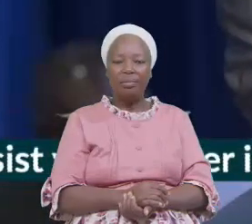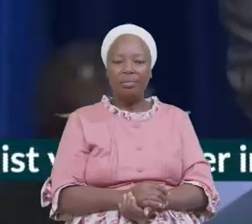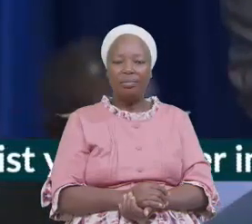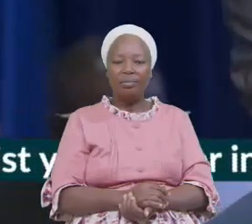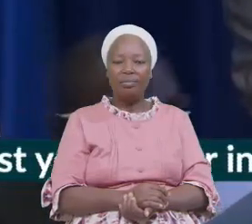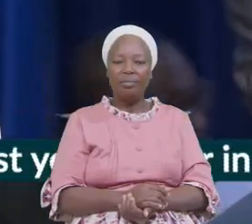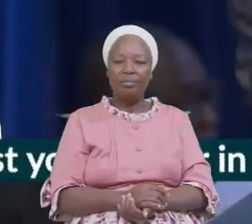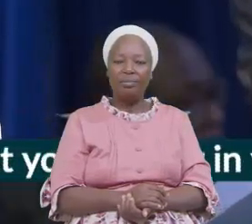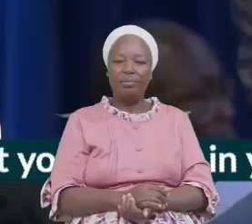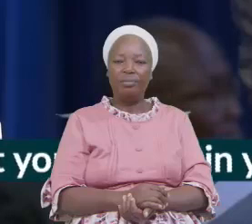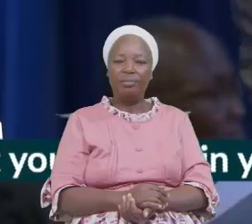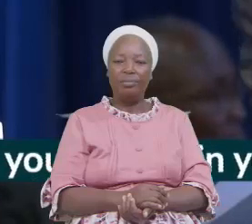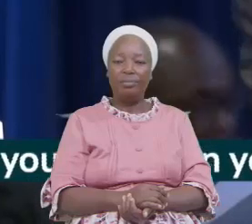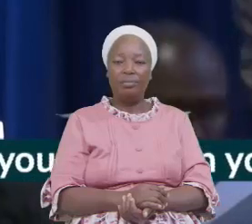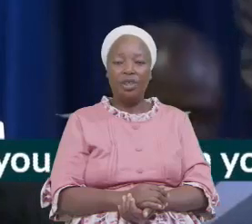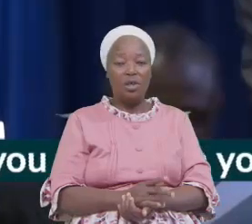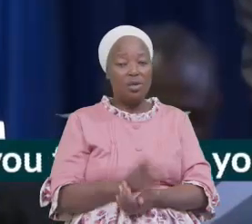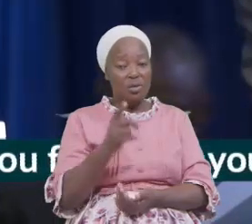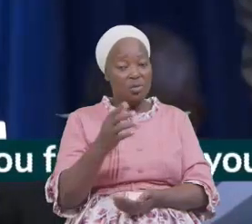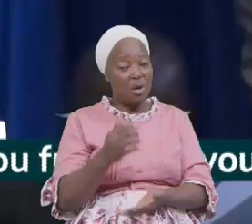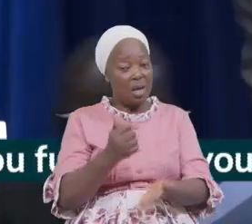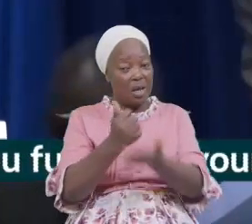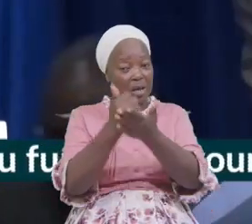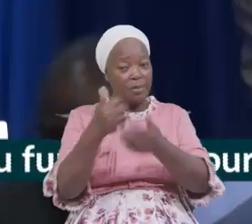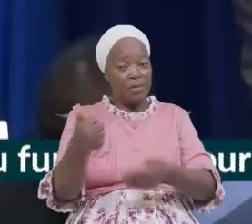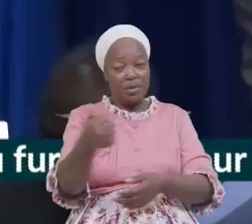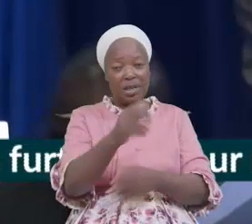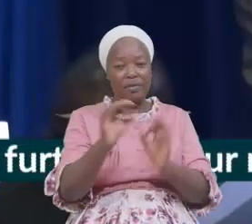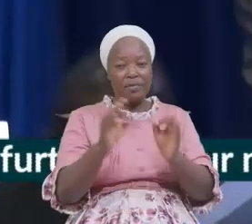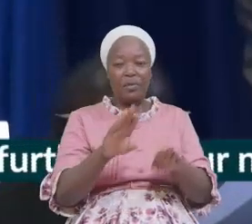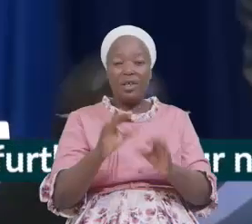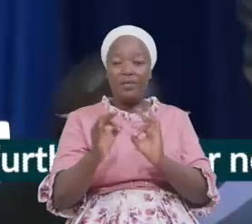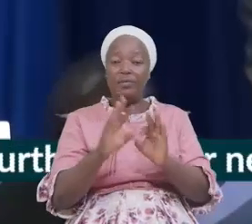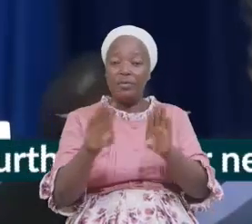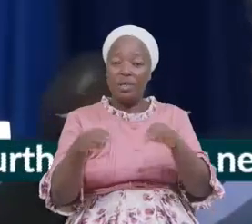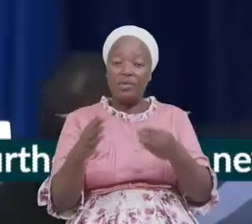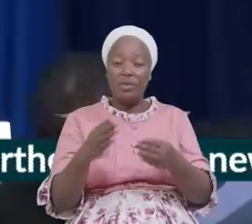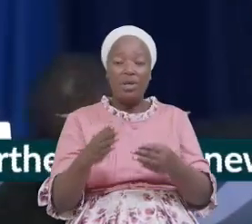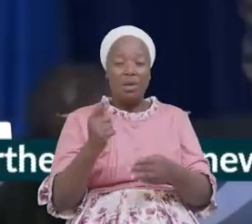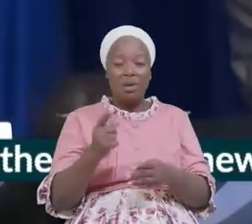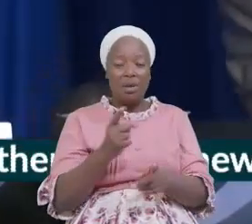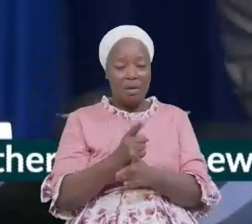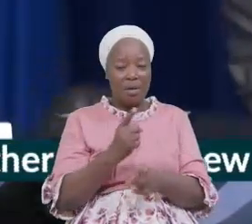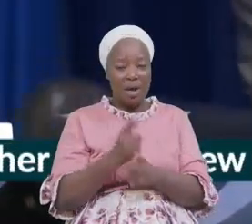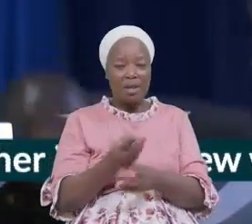You do yourself good if you give the right information to them.